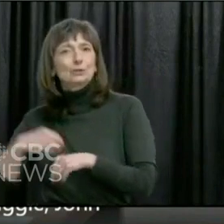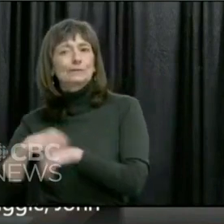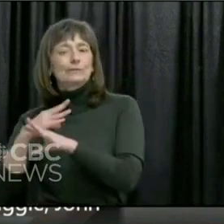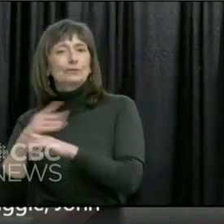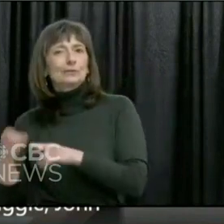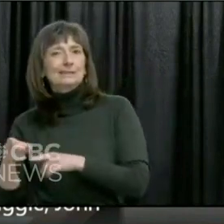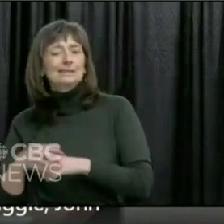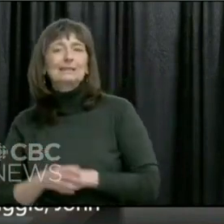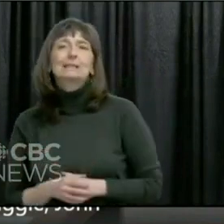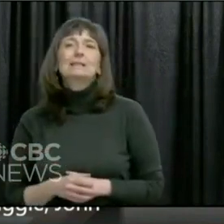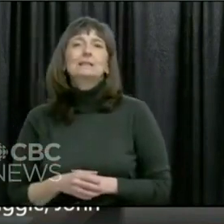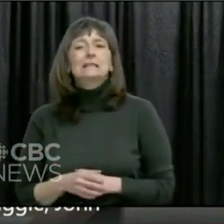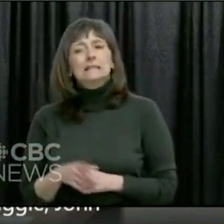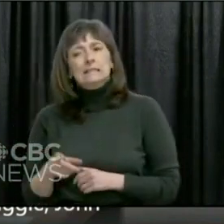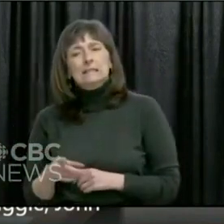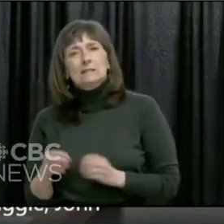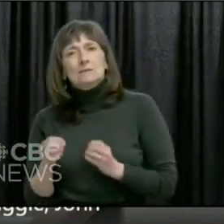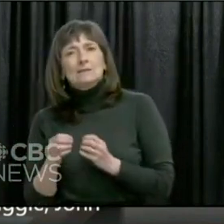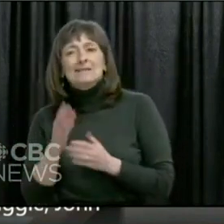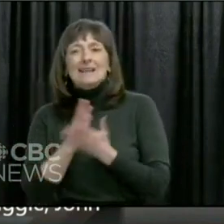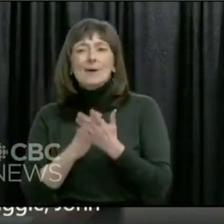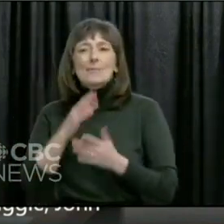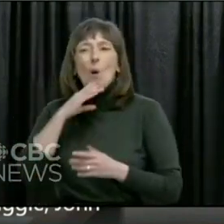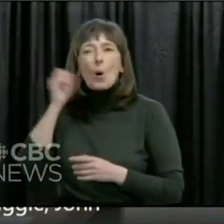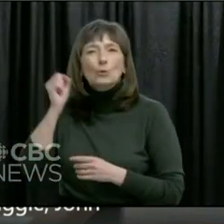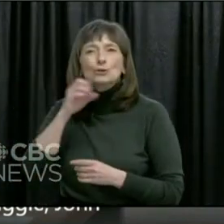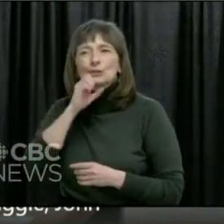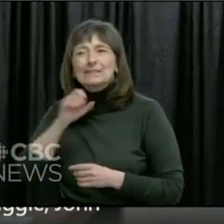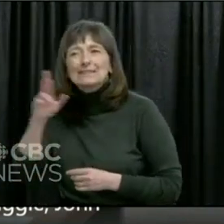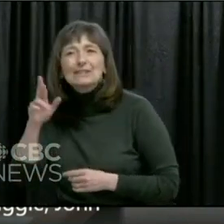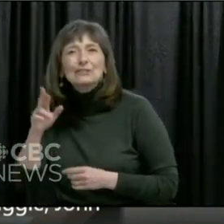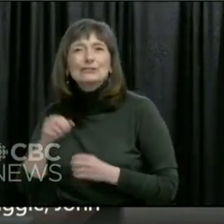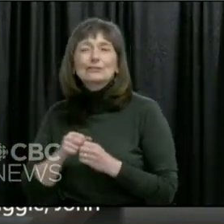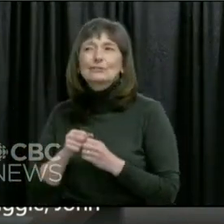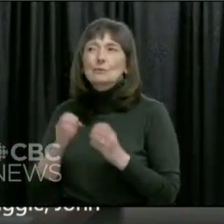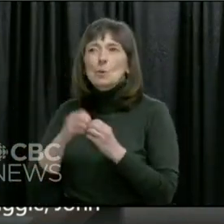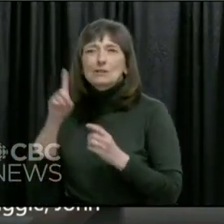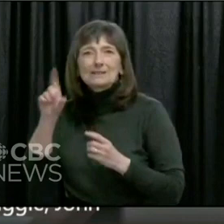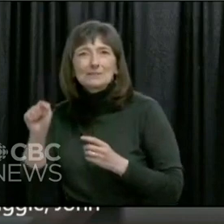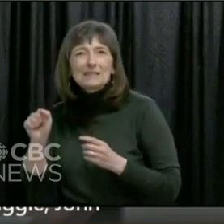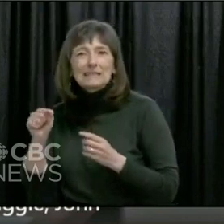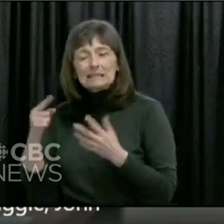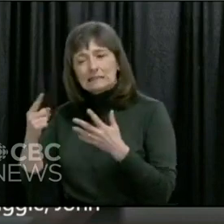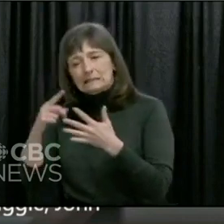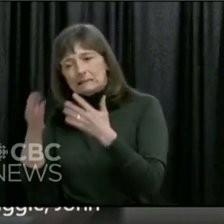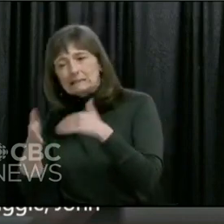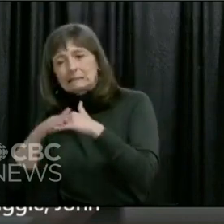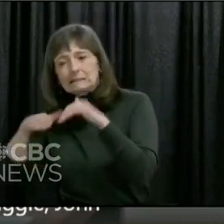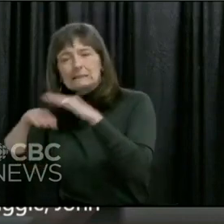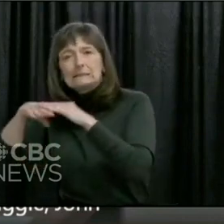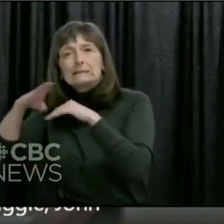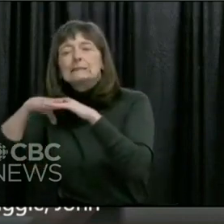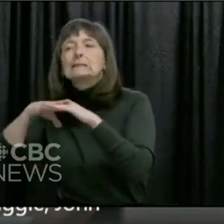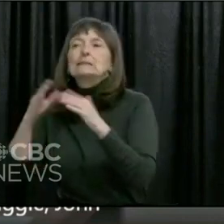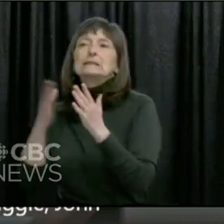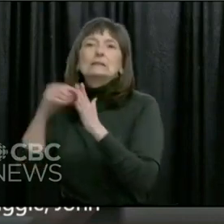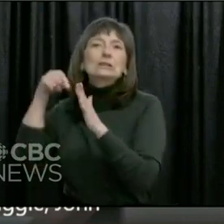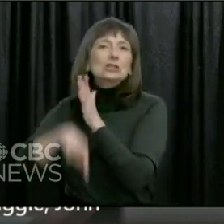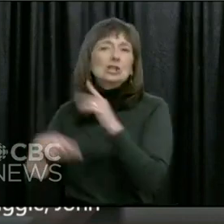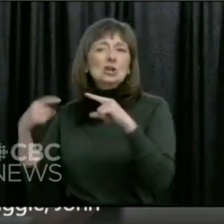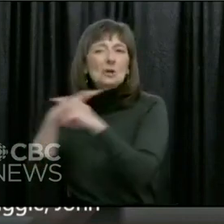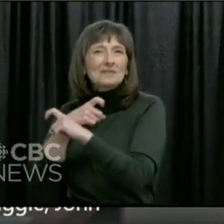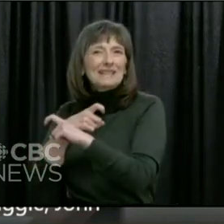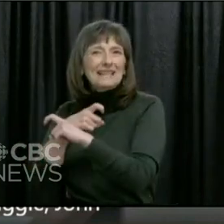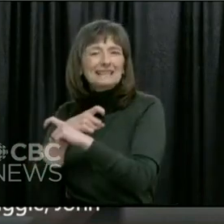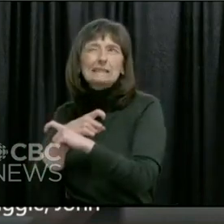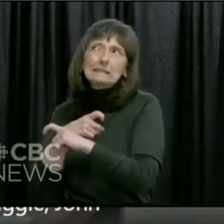Older, more challenged patients, and the nature of consultations are such that a lot of this could be